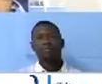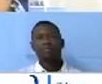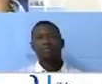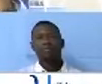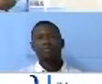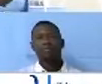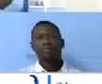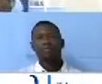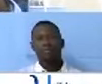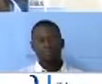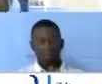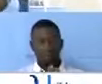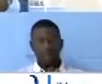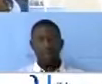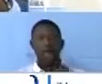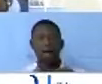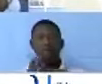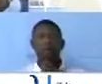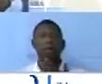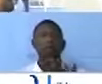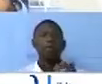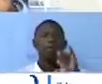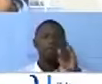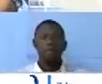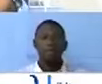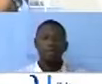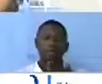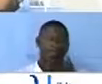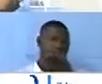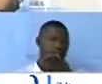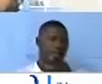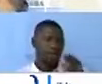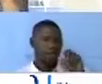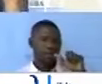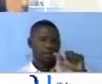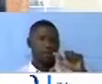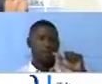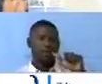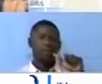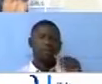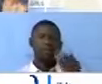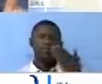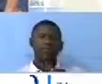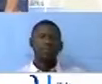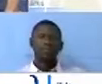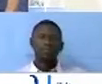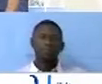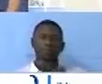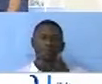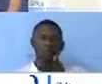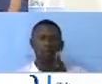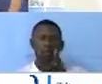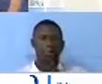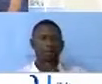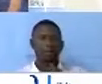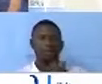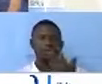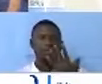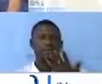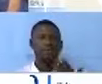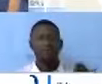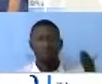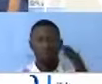just a moment, after how many years at NIA, from 1995